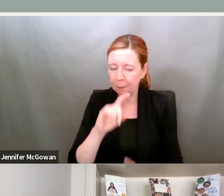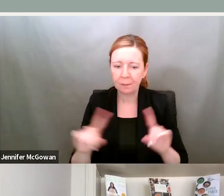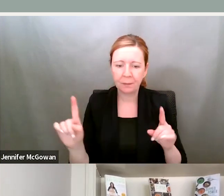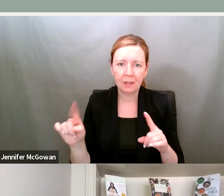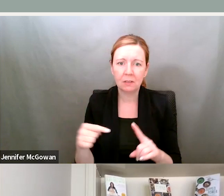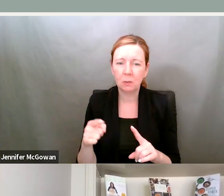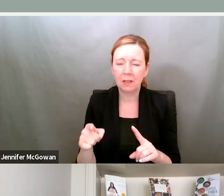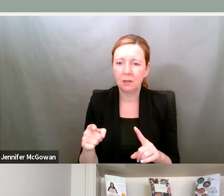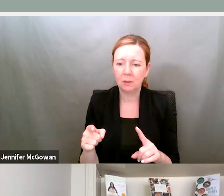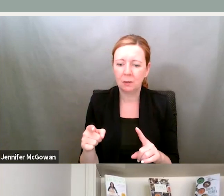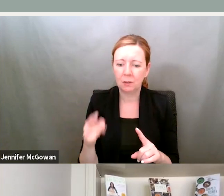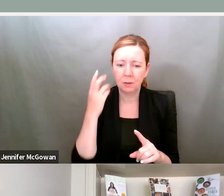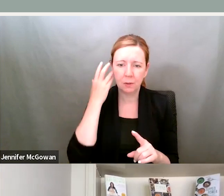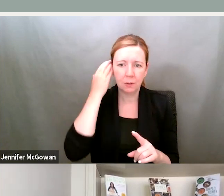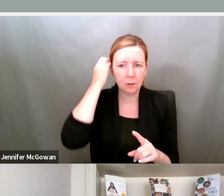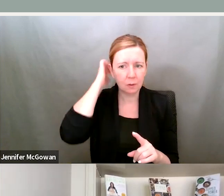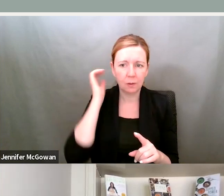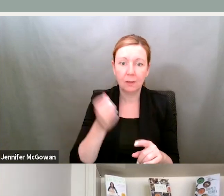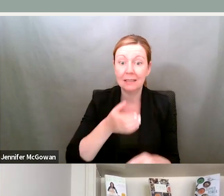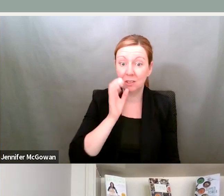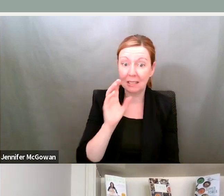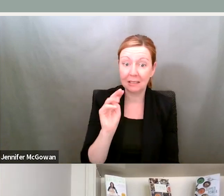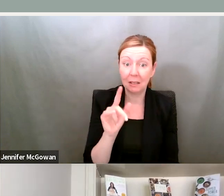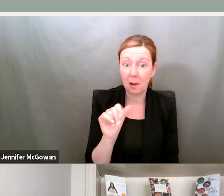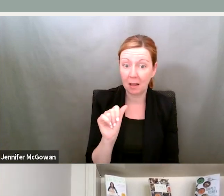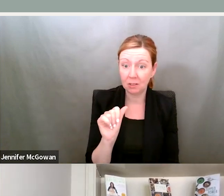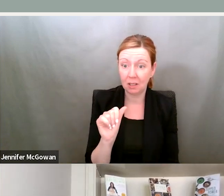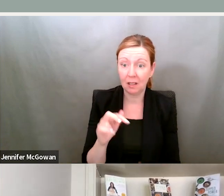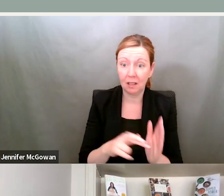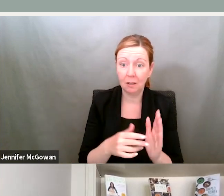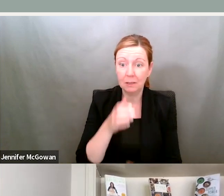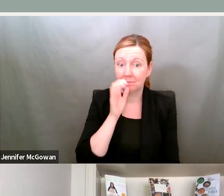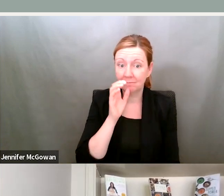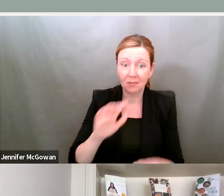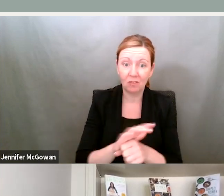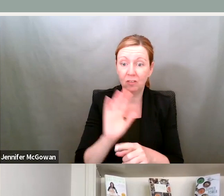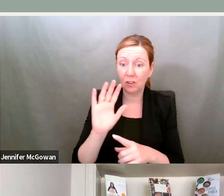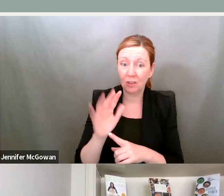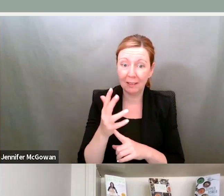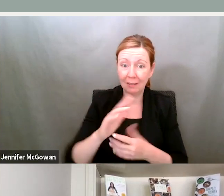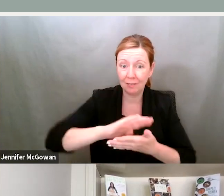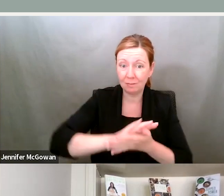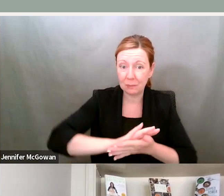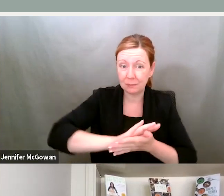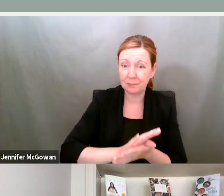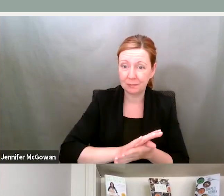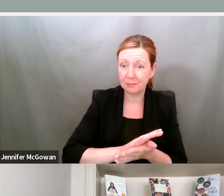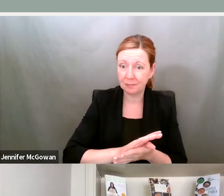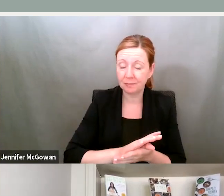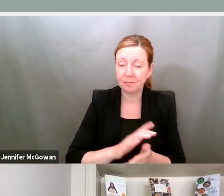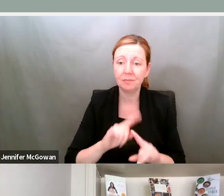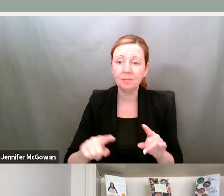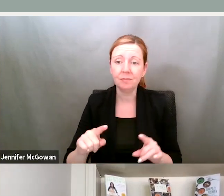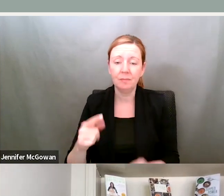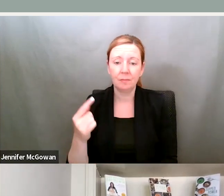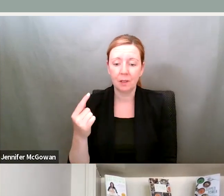you're ingesting matcha, you're ingesting the whole leaf that's been ground up, the whole thing. Whereas when you're making